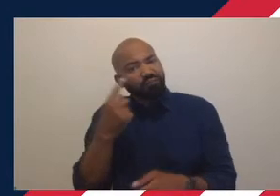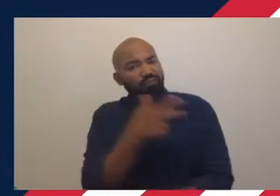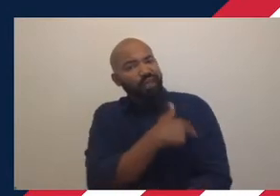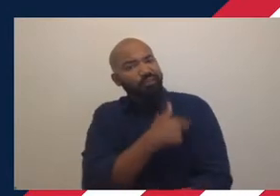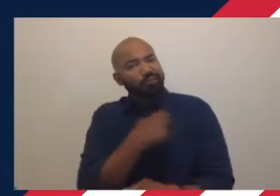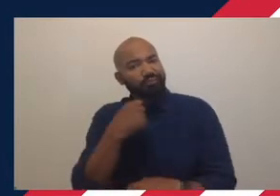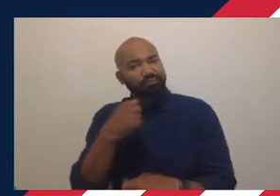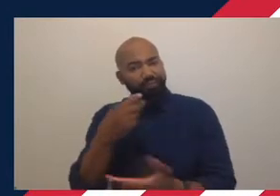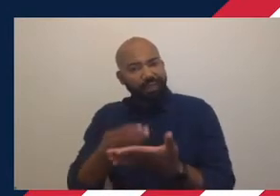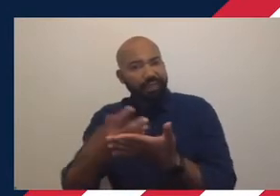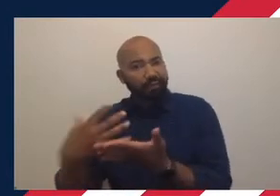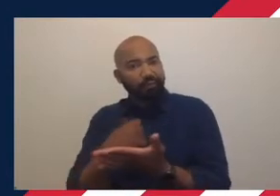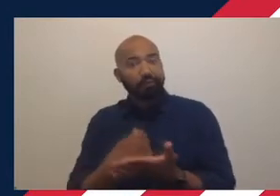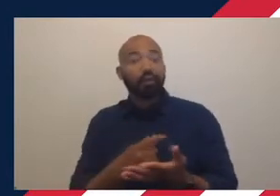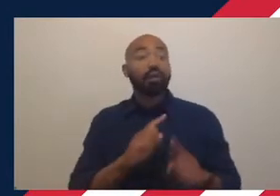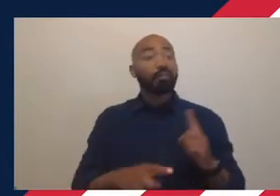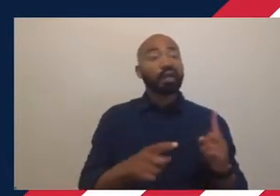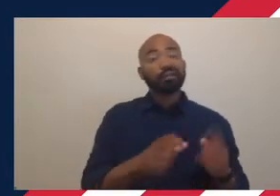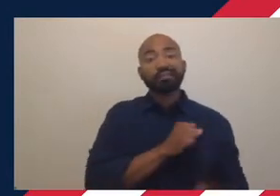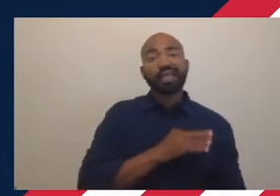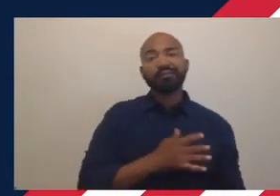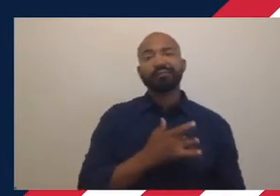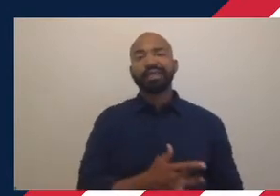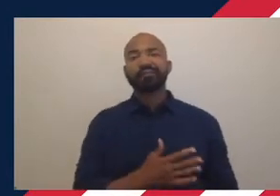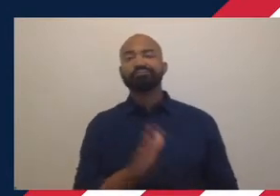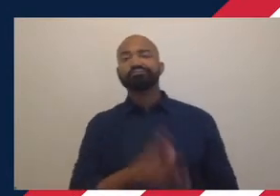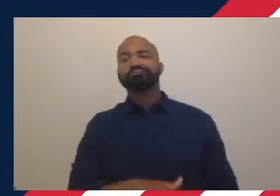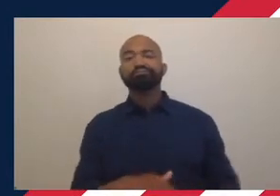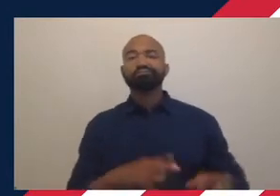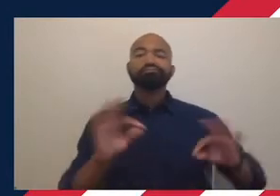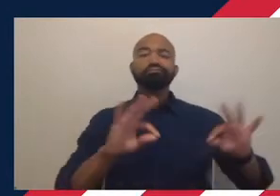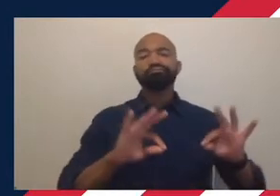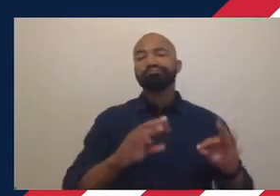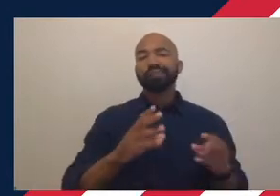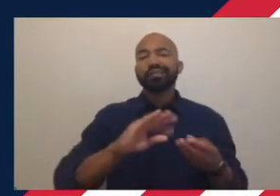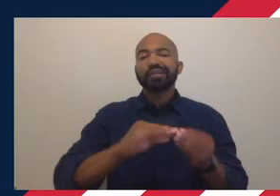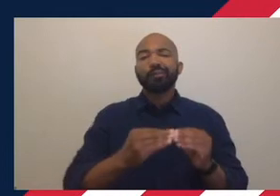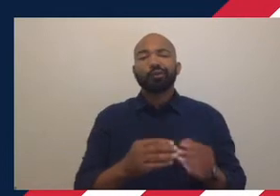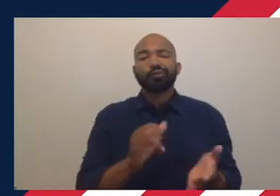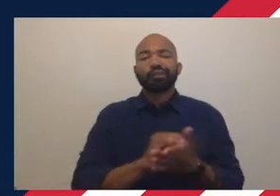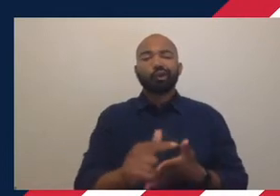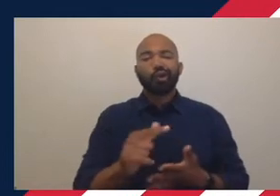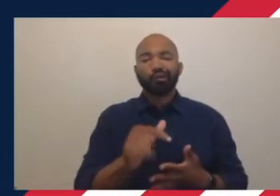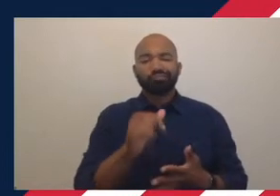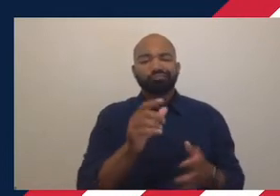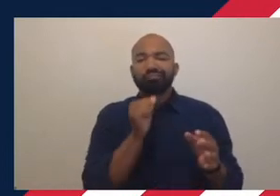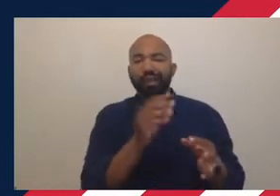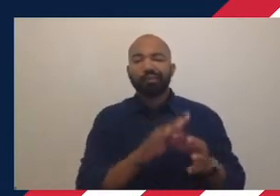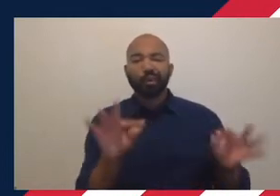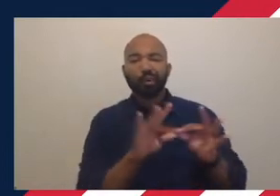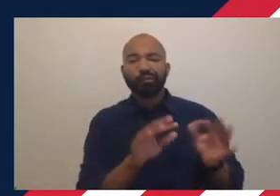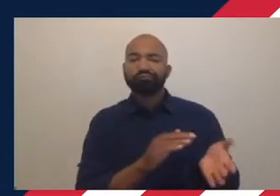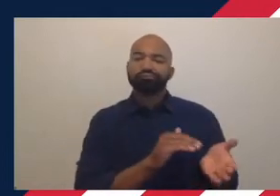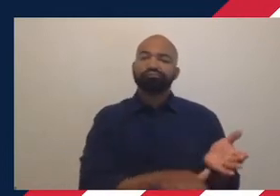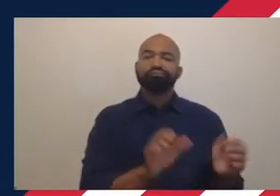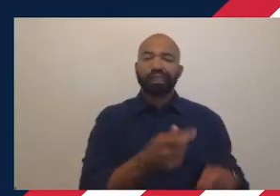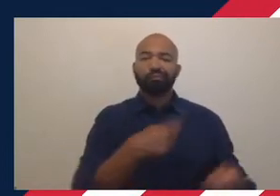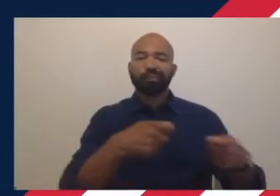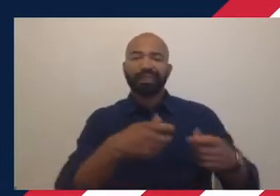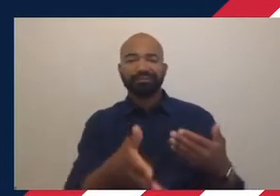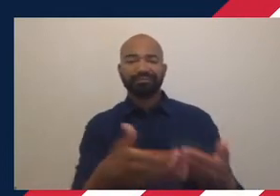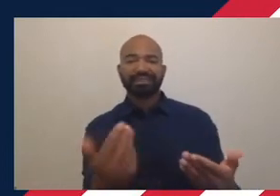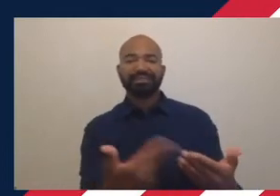are expendable and just a number, and their bottom line is to make money and to appease the board. So I